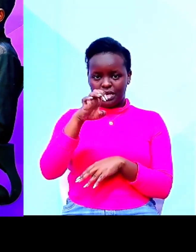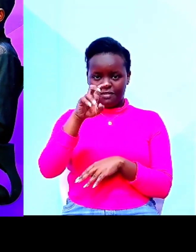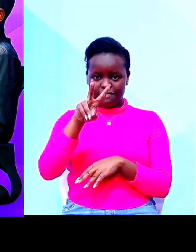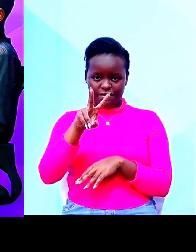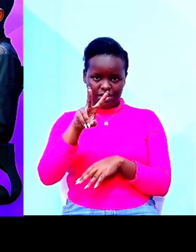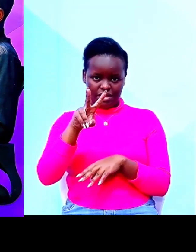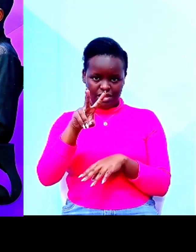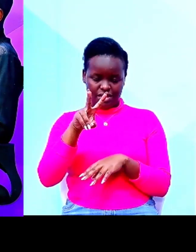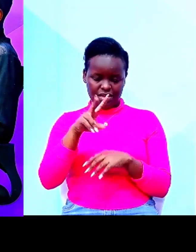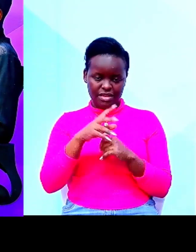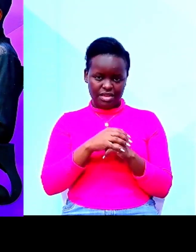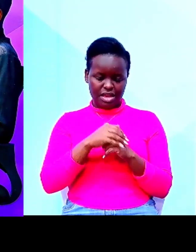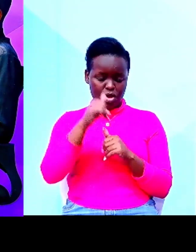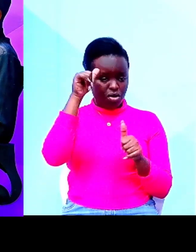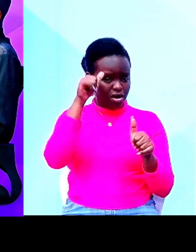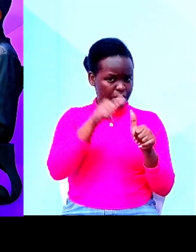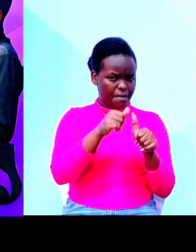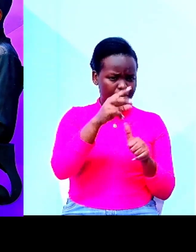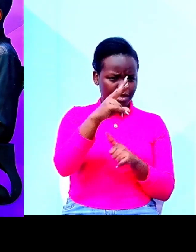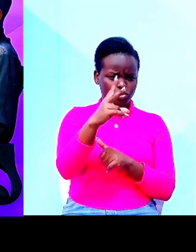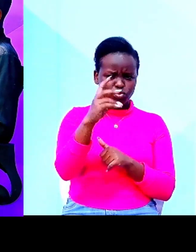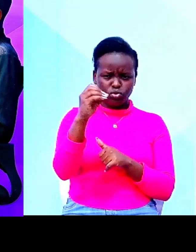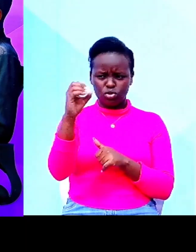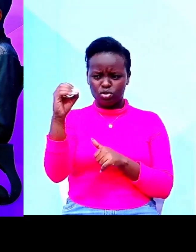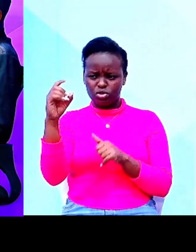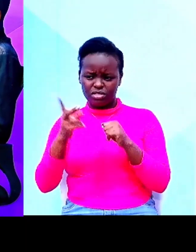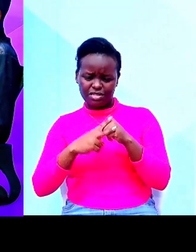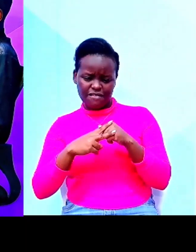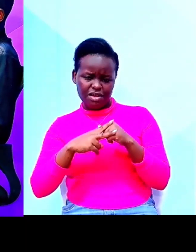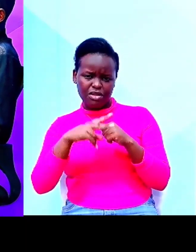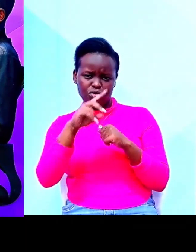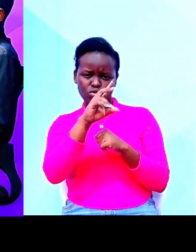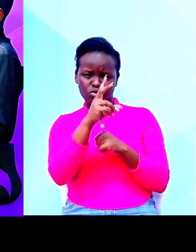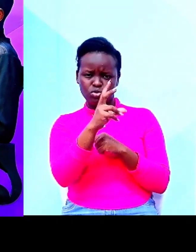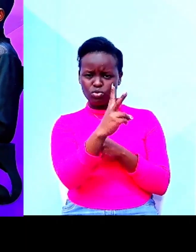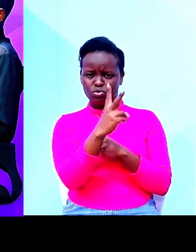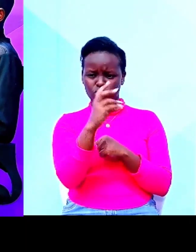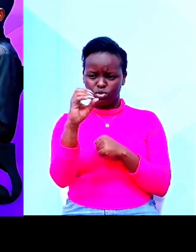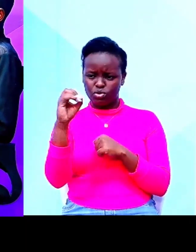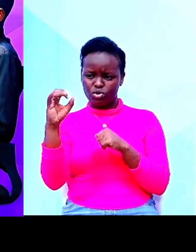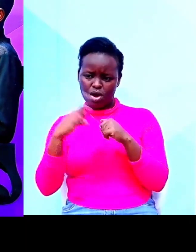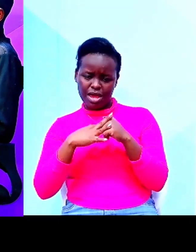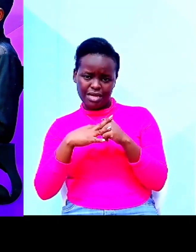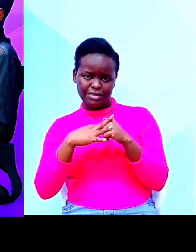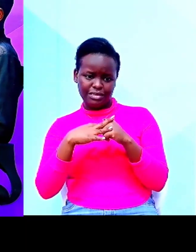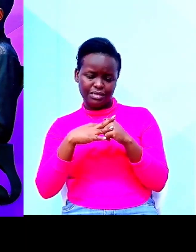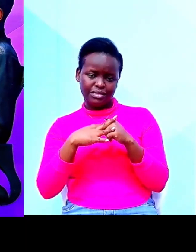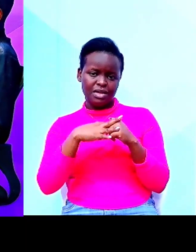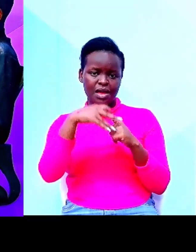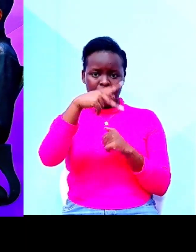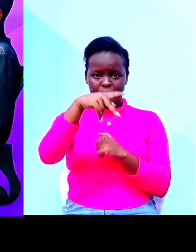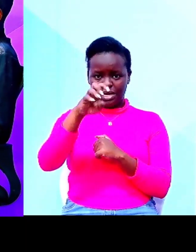I think you remember the 2007, 2008 post-election. So